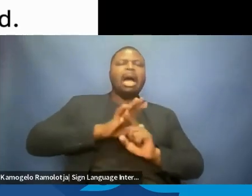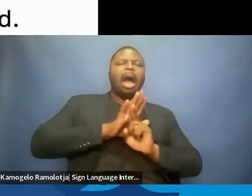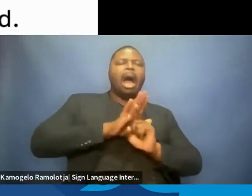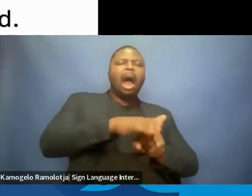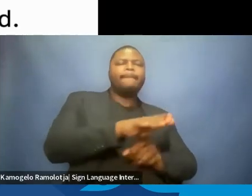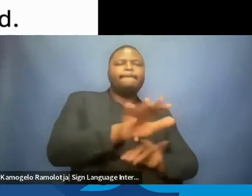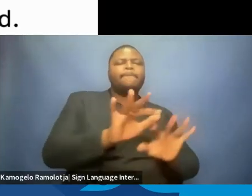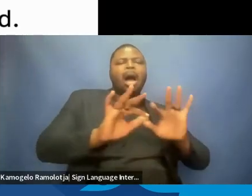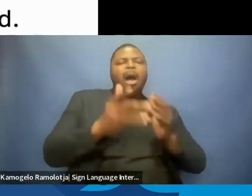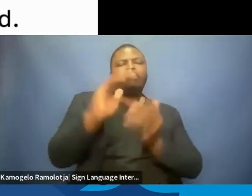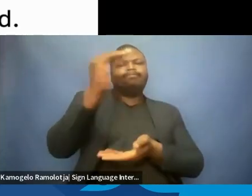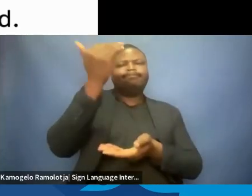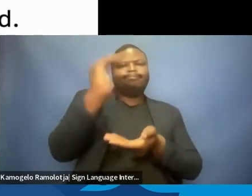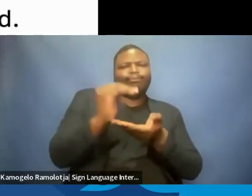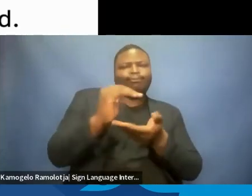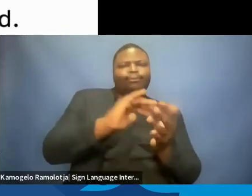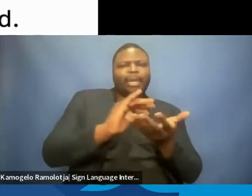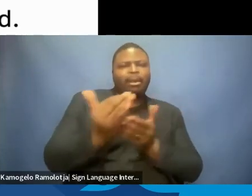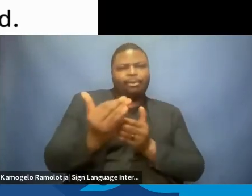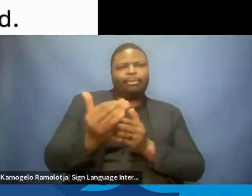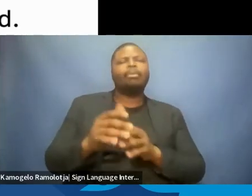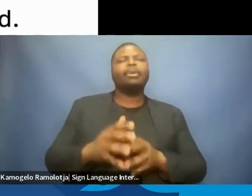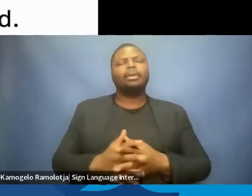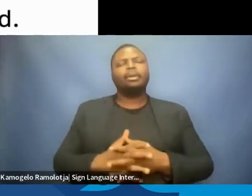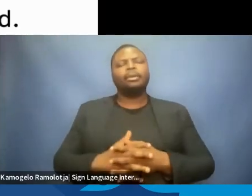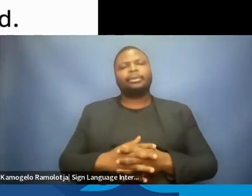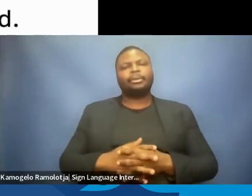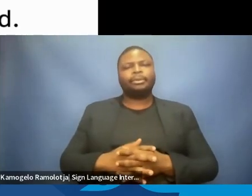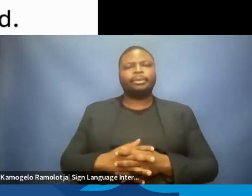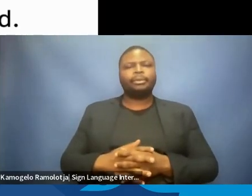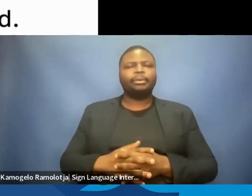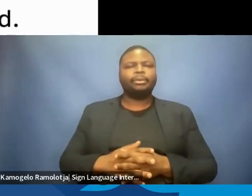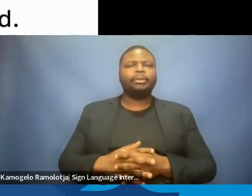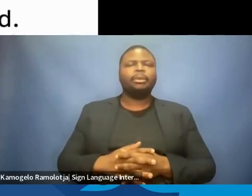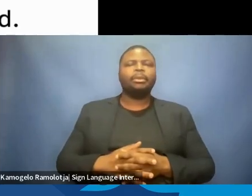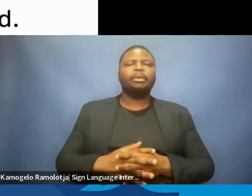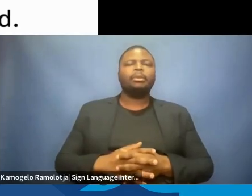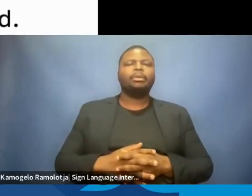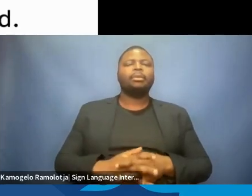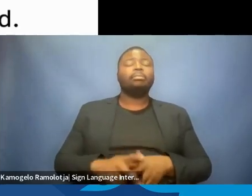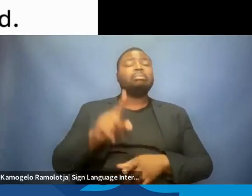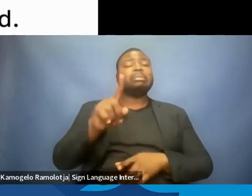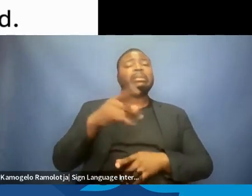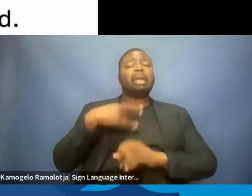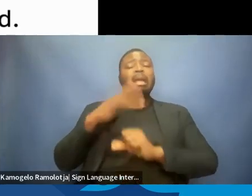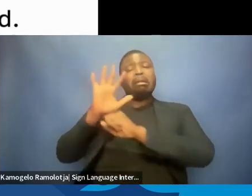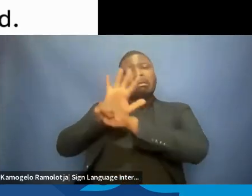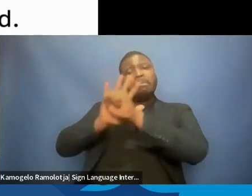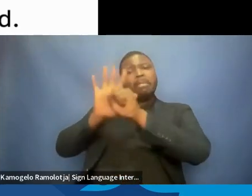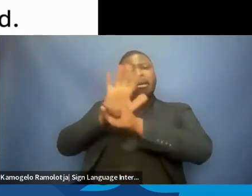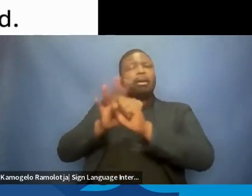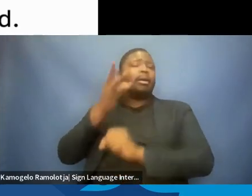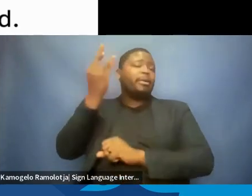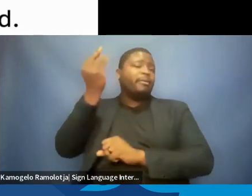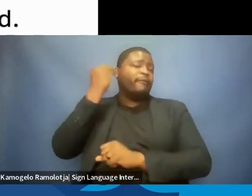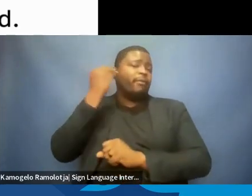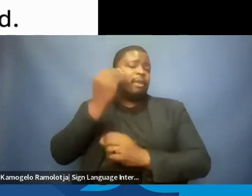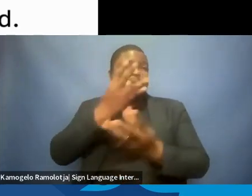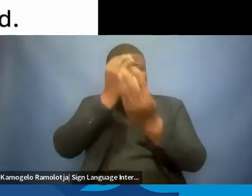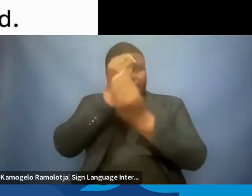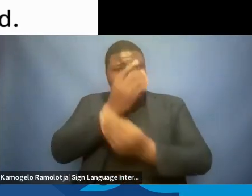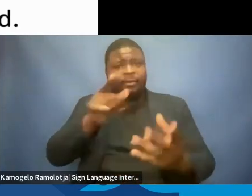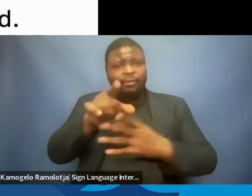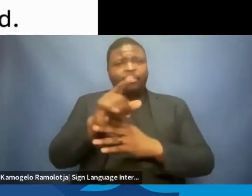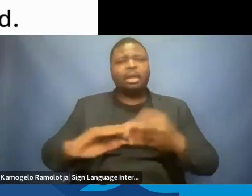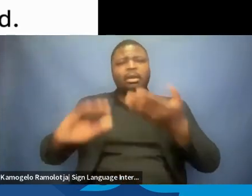harm reduction and OAT or OST. We will look at how scaling up of harm reduction and OST is critical, and then also